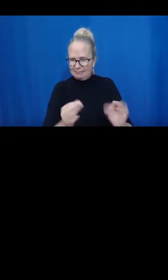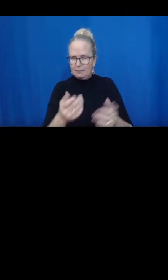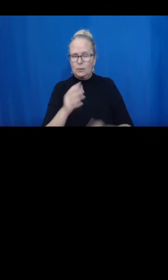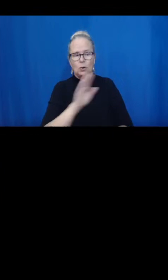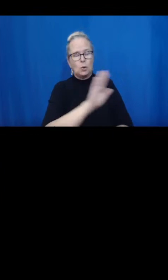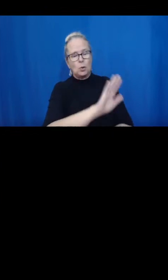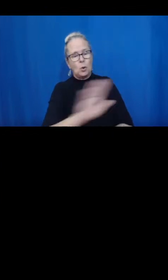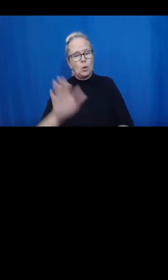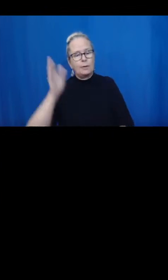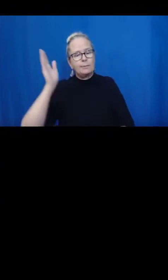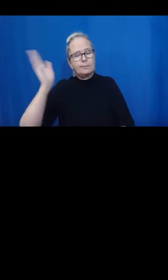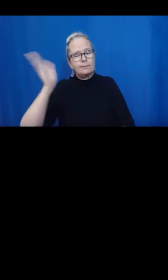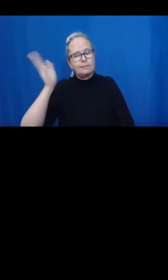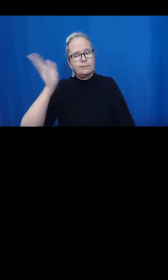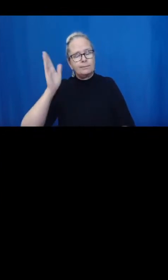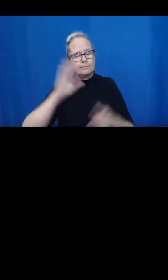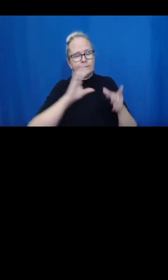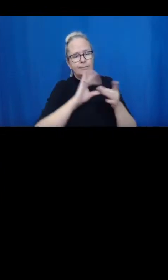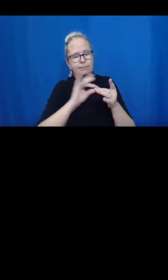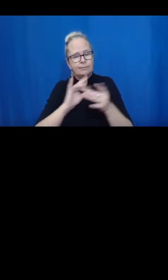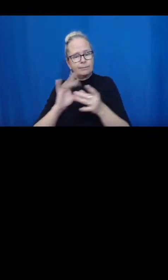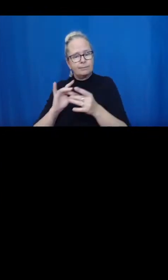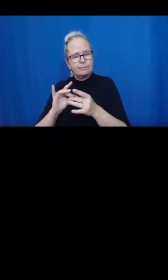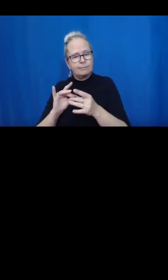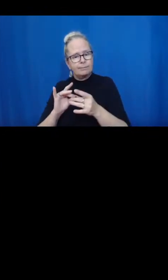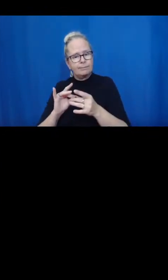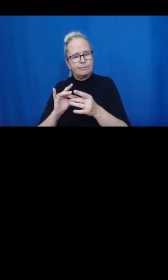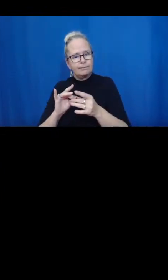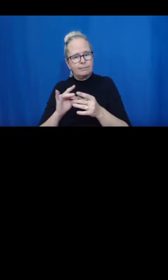various statements that you made today.